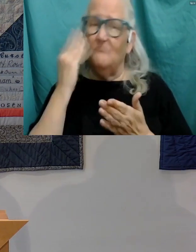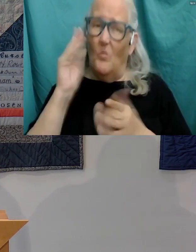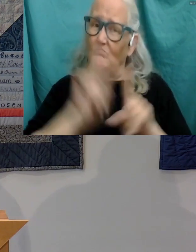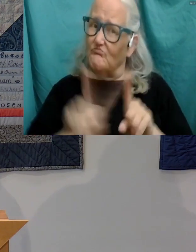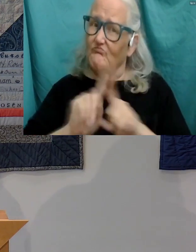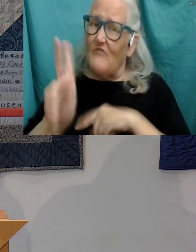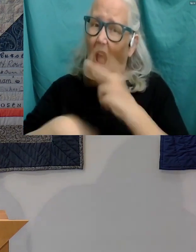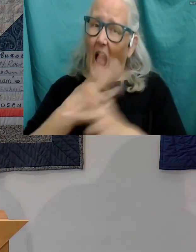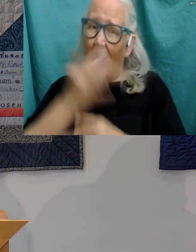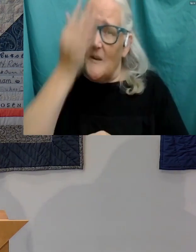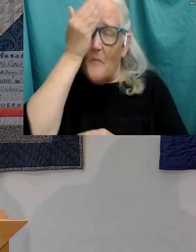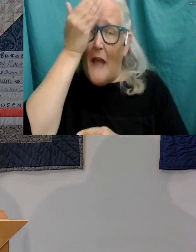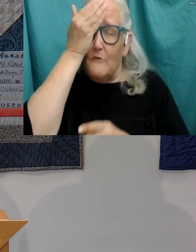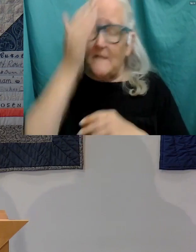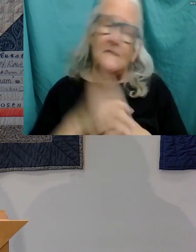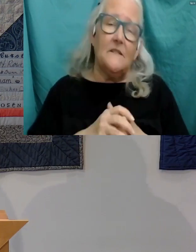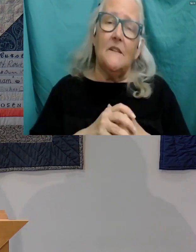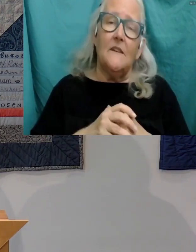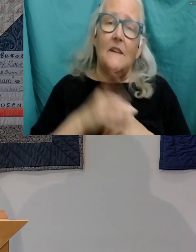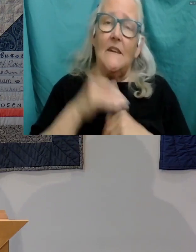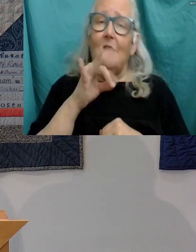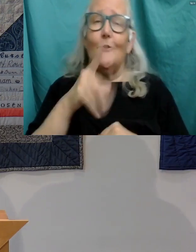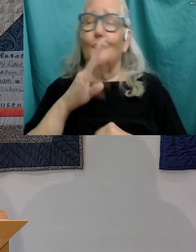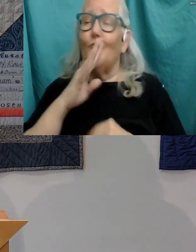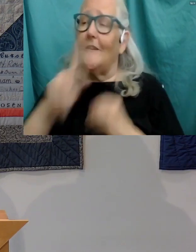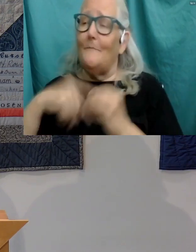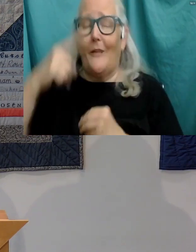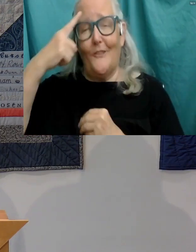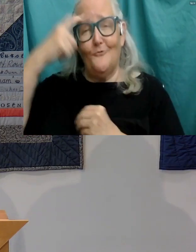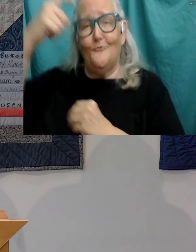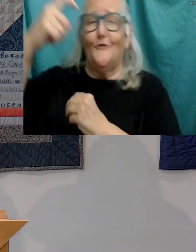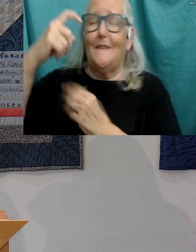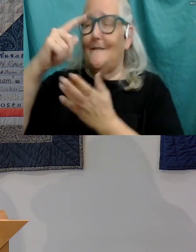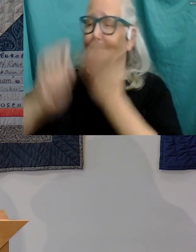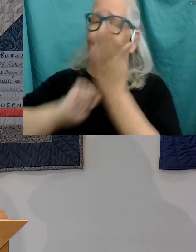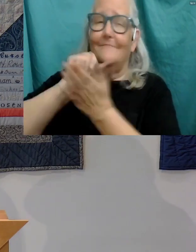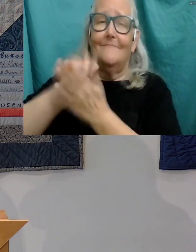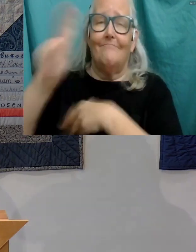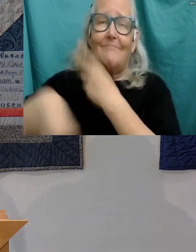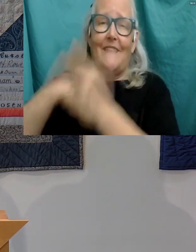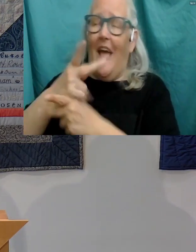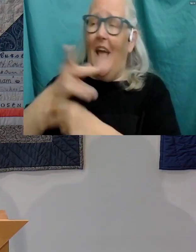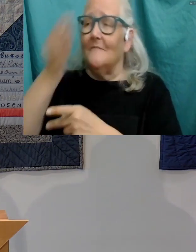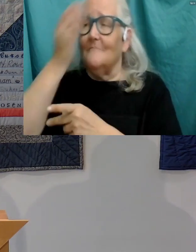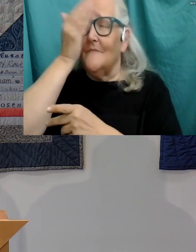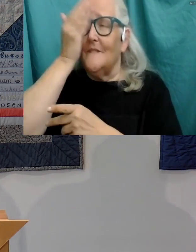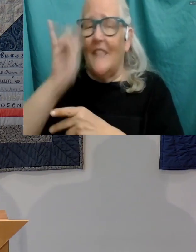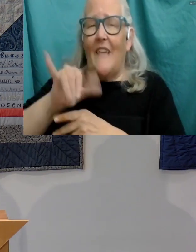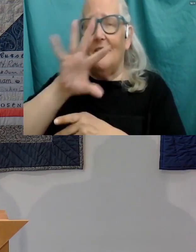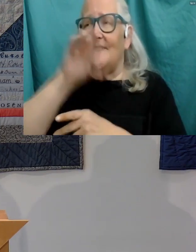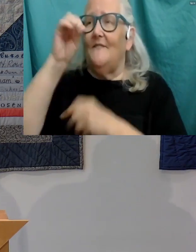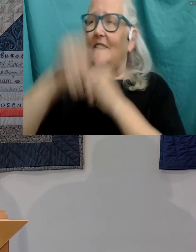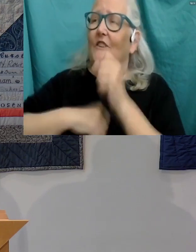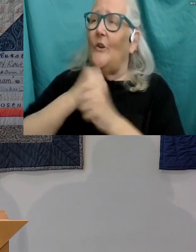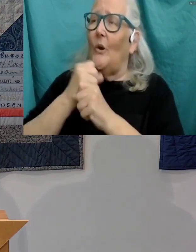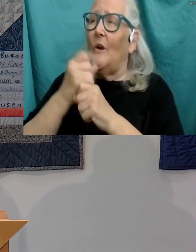about the golden age of piracy, that half century of nautical history at the end of the 1600s